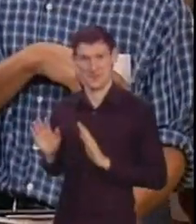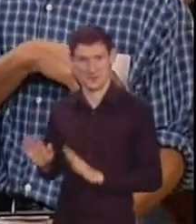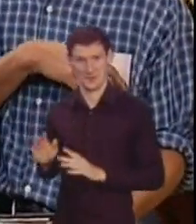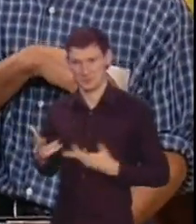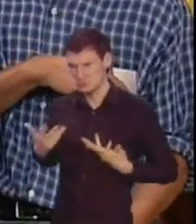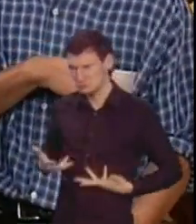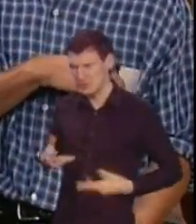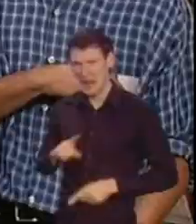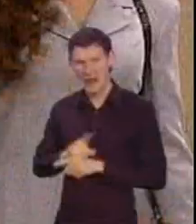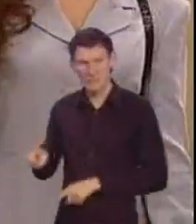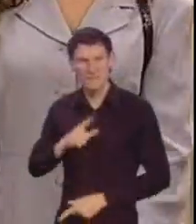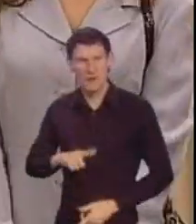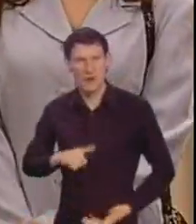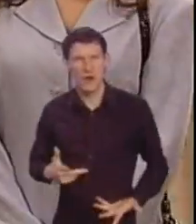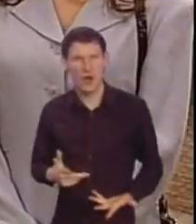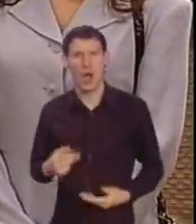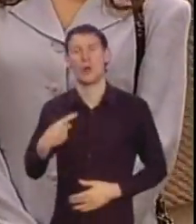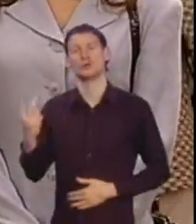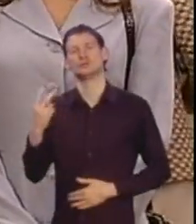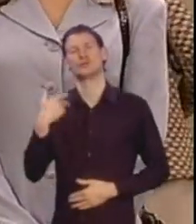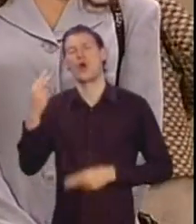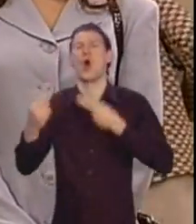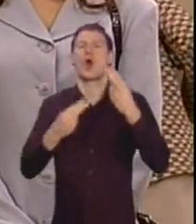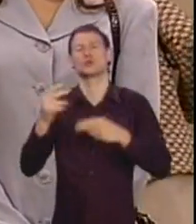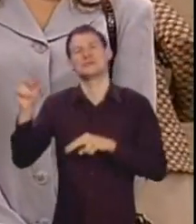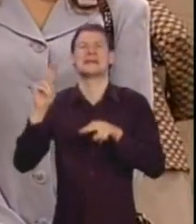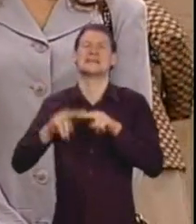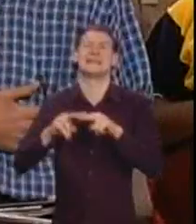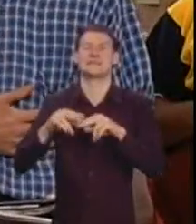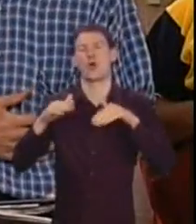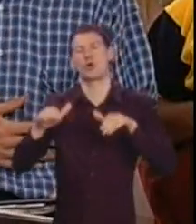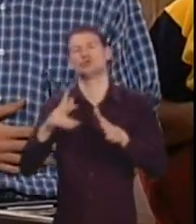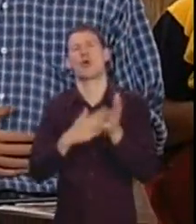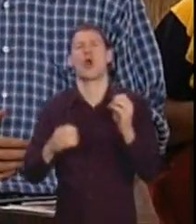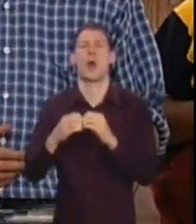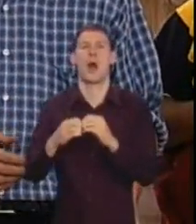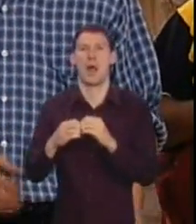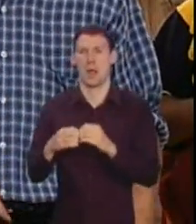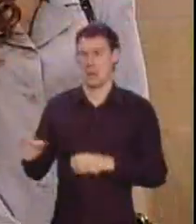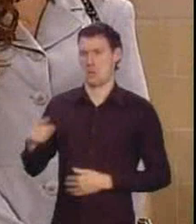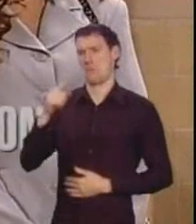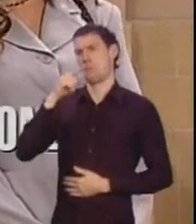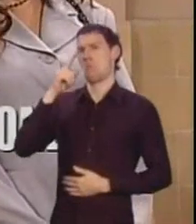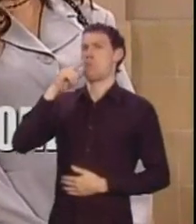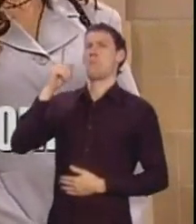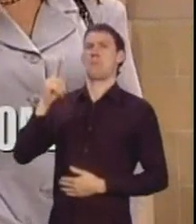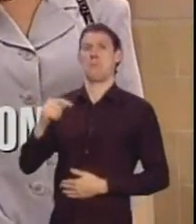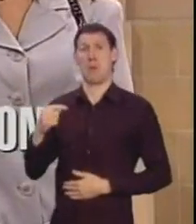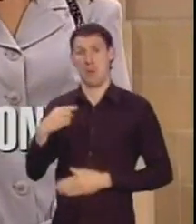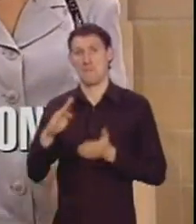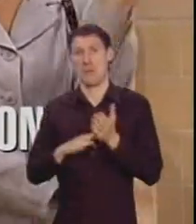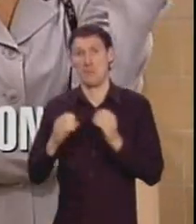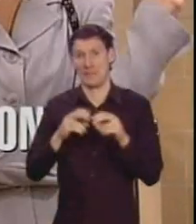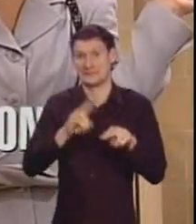What are you two all dressed up for? Christy and I just came from a luncheon at Daddy's Country Club. Well, smell you. We convinced one of us